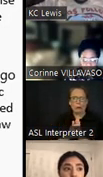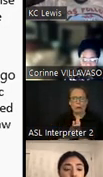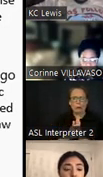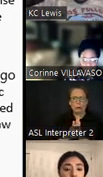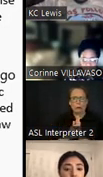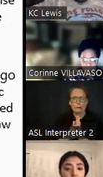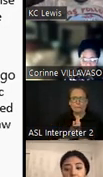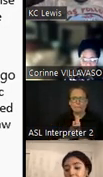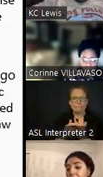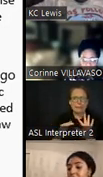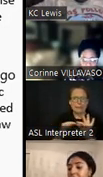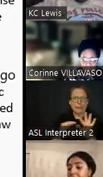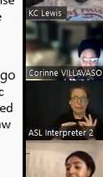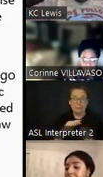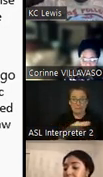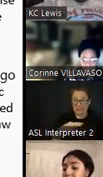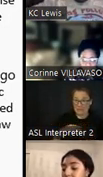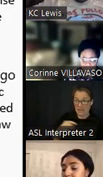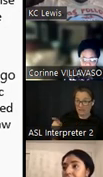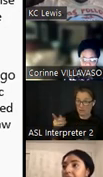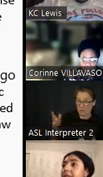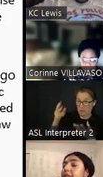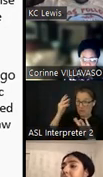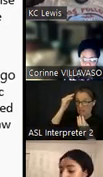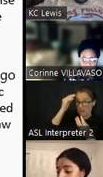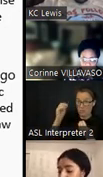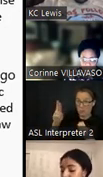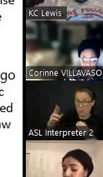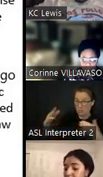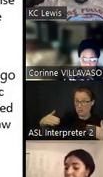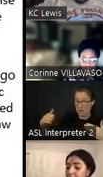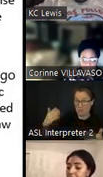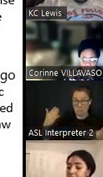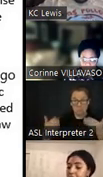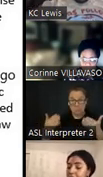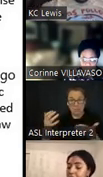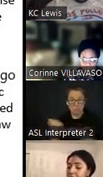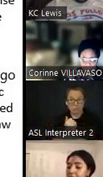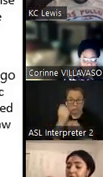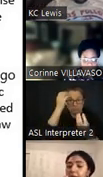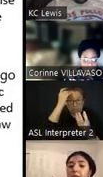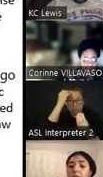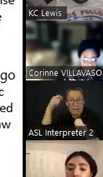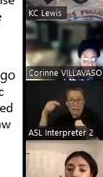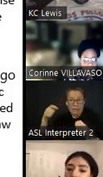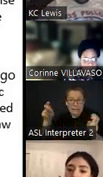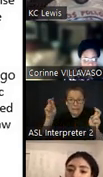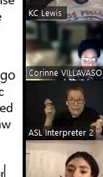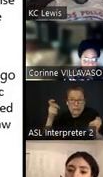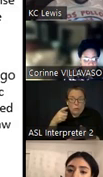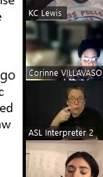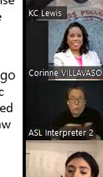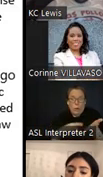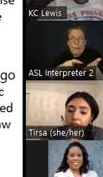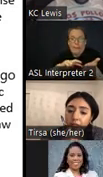hear if our staff has considered this, or if not, if it would be worth considering what the literal sort of legal